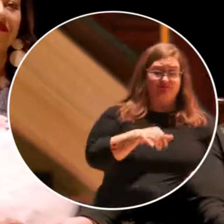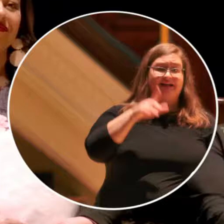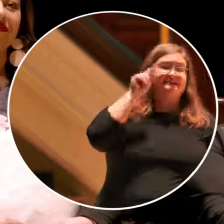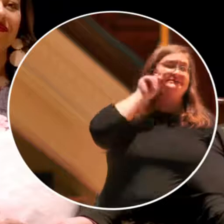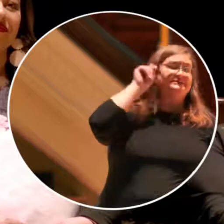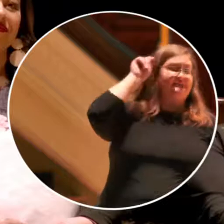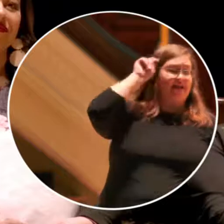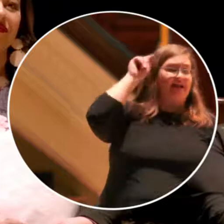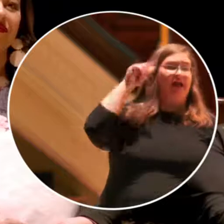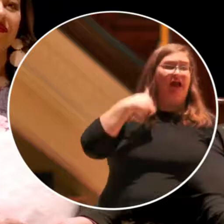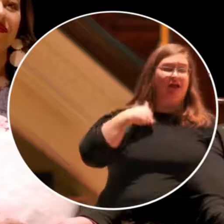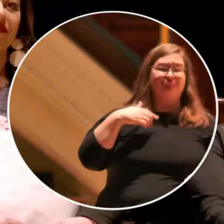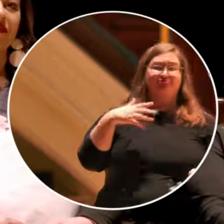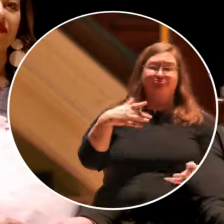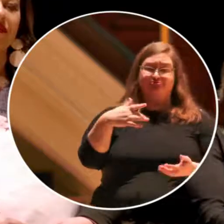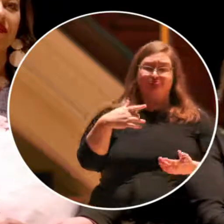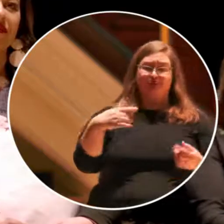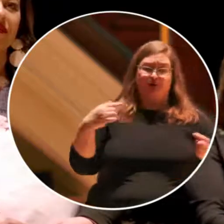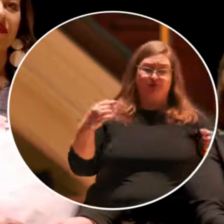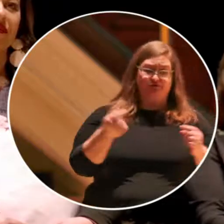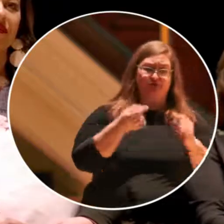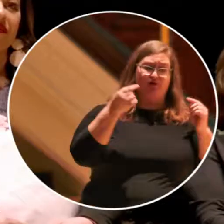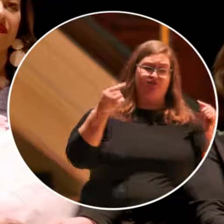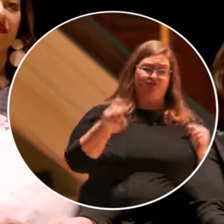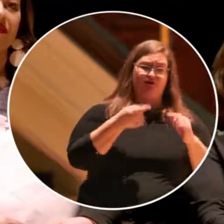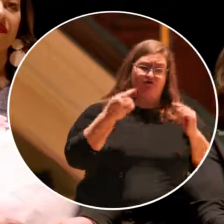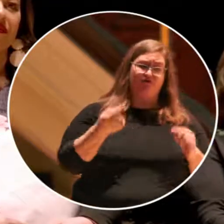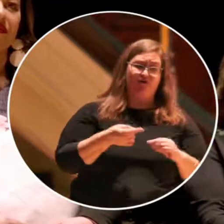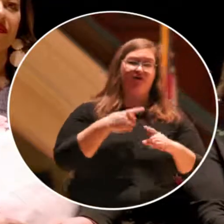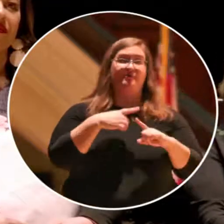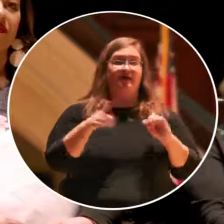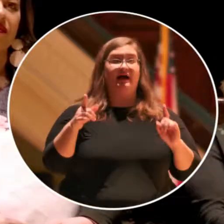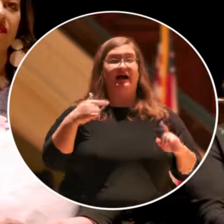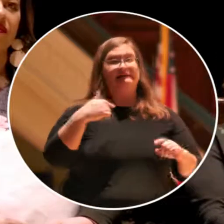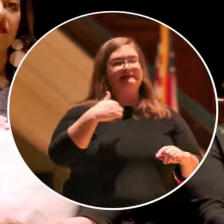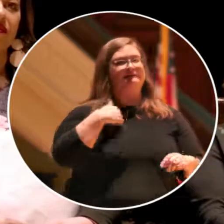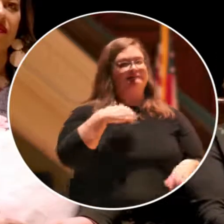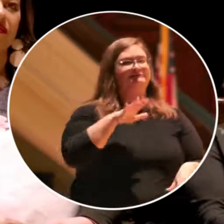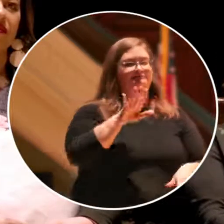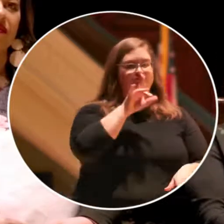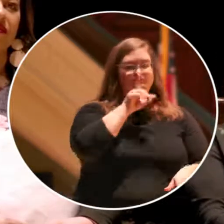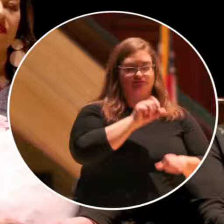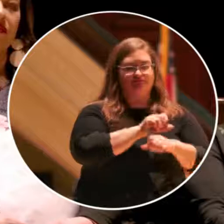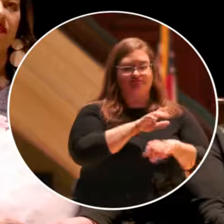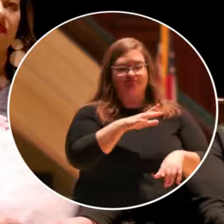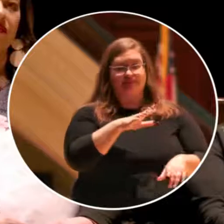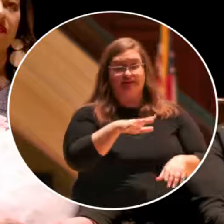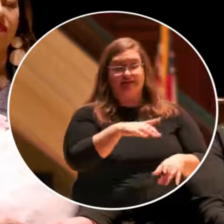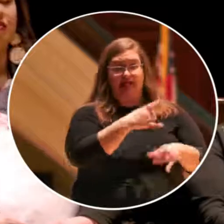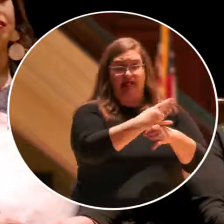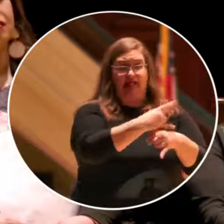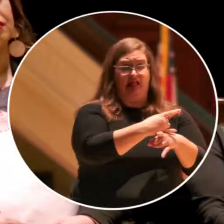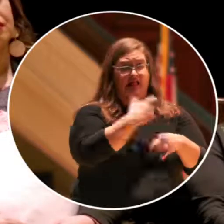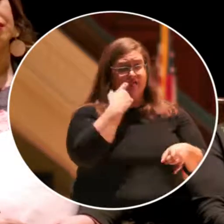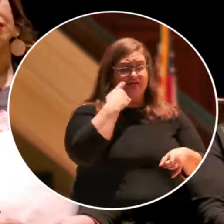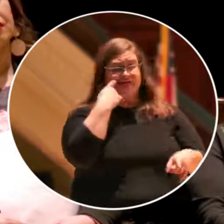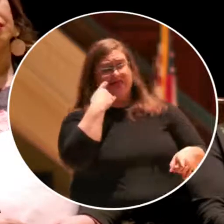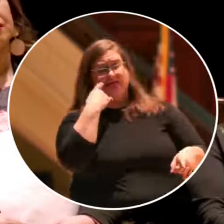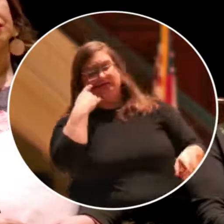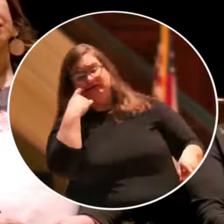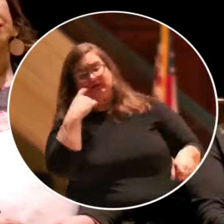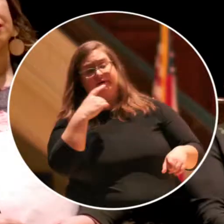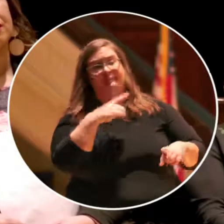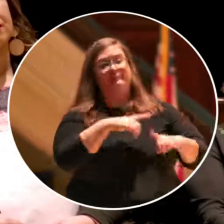I heard a man named Steve say that when he got sober, he felt his parents, who were elderly at the time, felt like his alcoholism was their